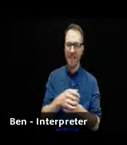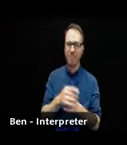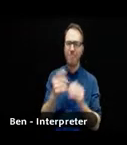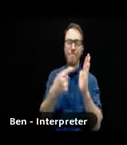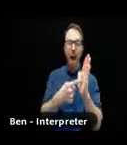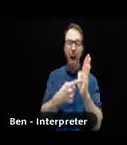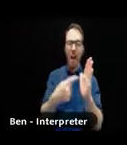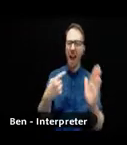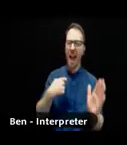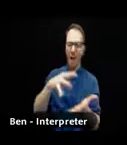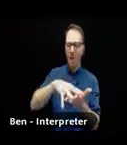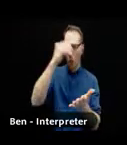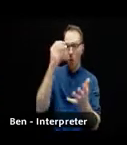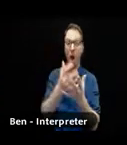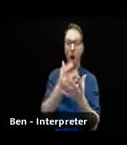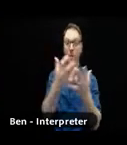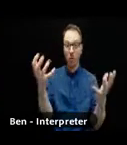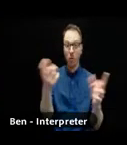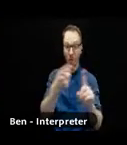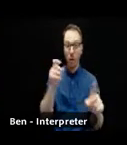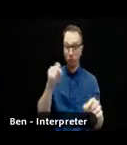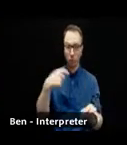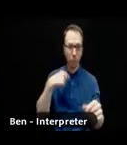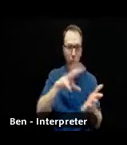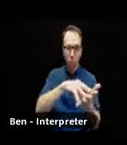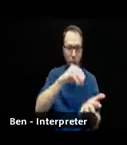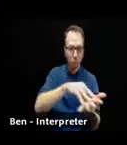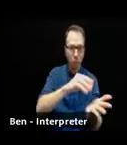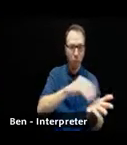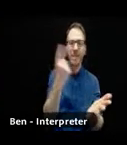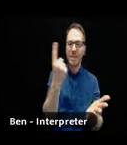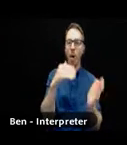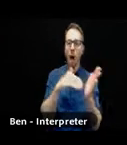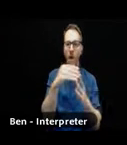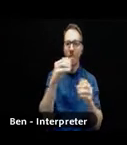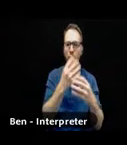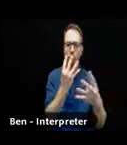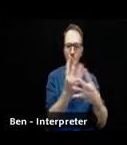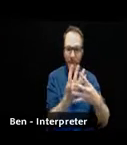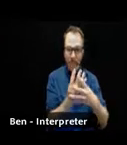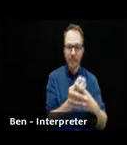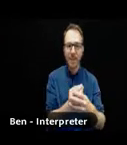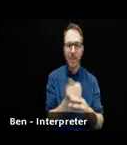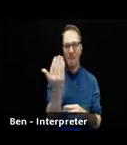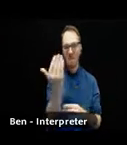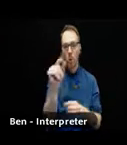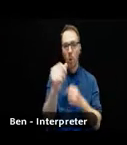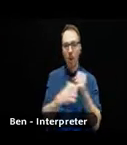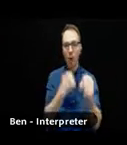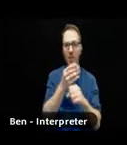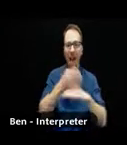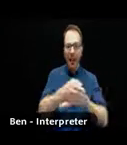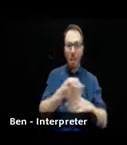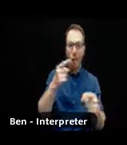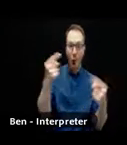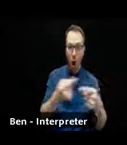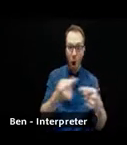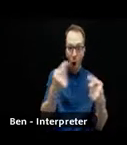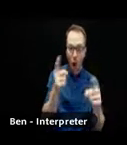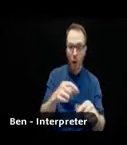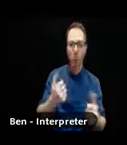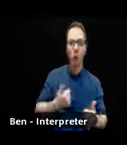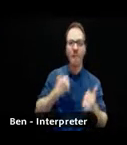I've learned so much from. And it's something that's often done in prison, you know, 15, 20 years after harm has occurred. Survivors